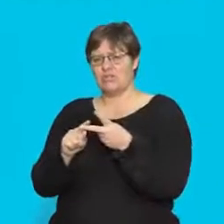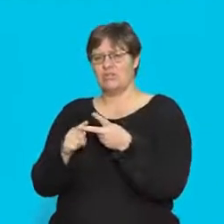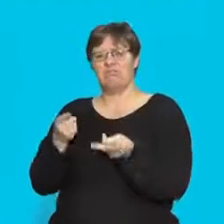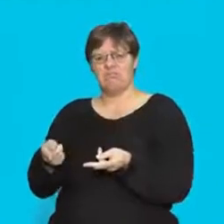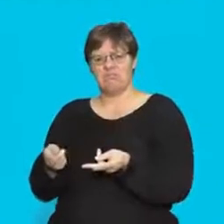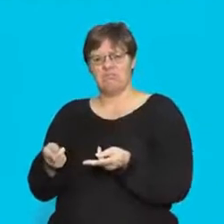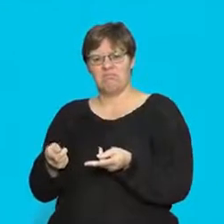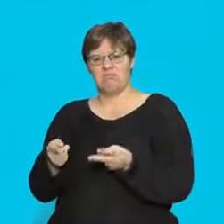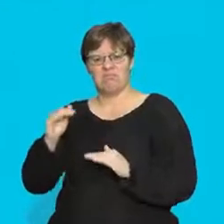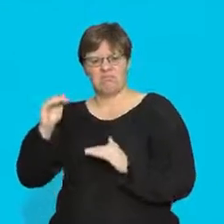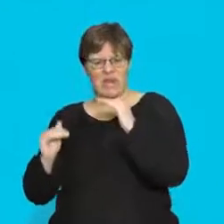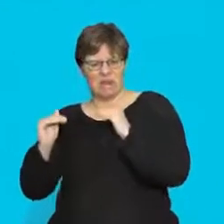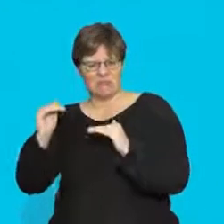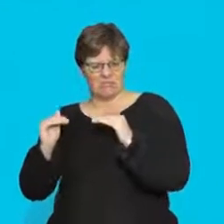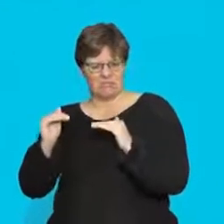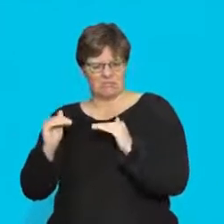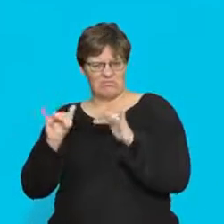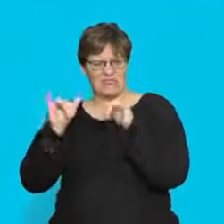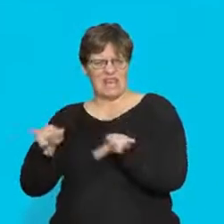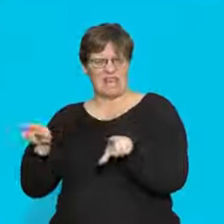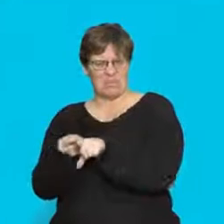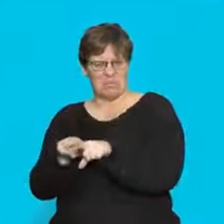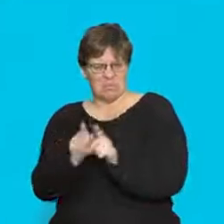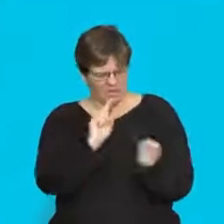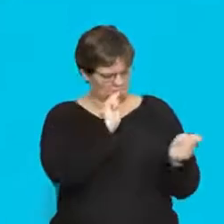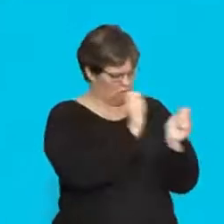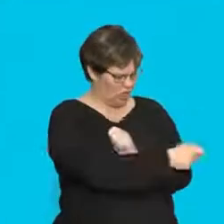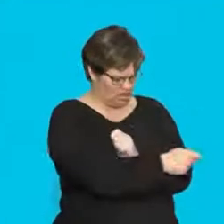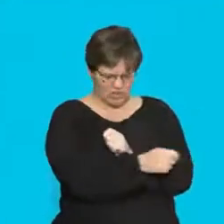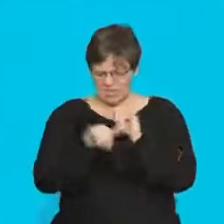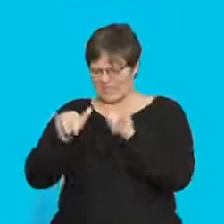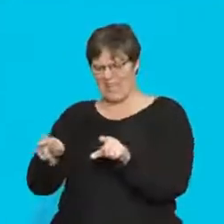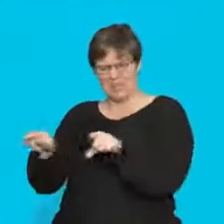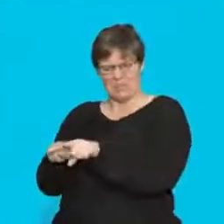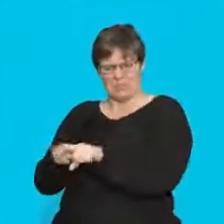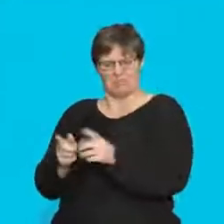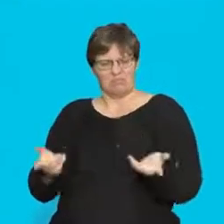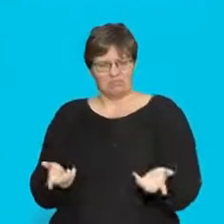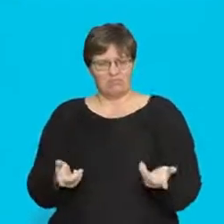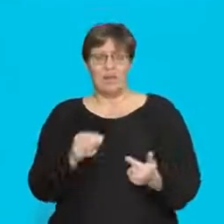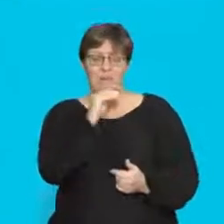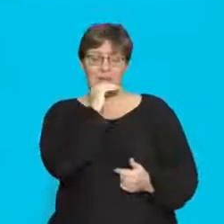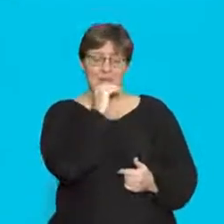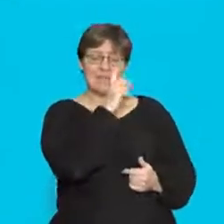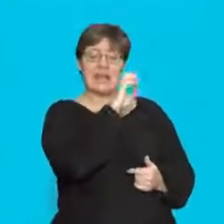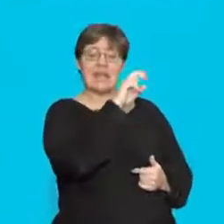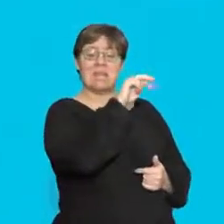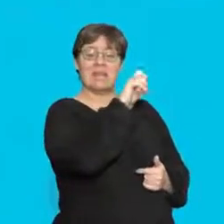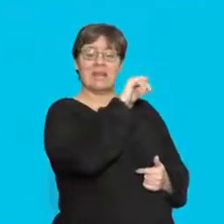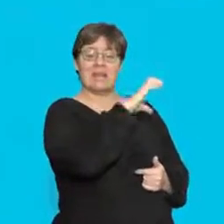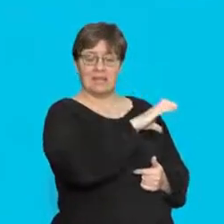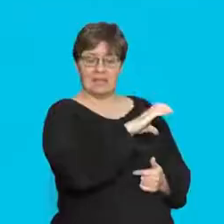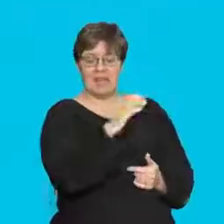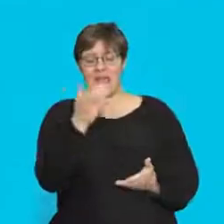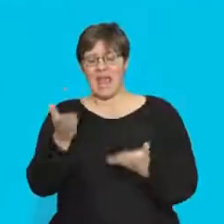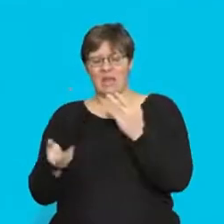equilibrium means to stay the same. So what on earth are we talking about when we think about dynamic